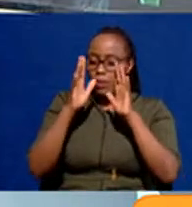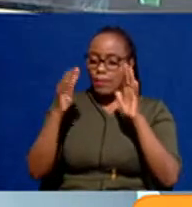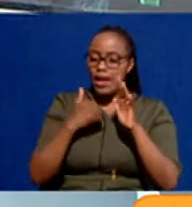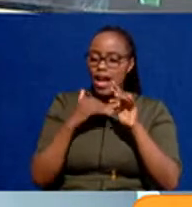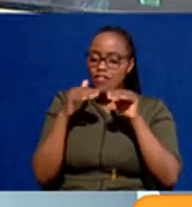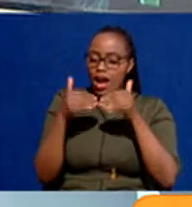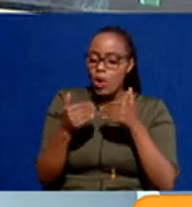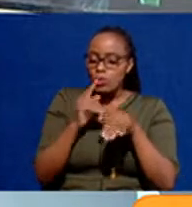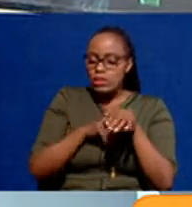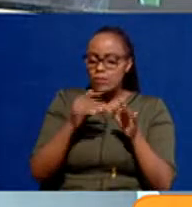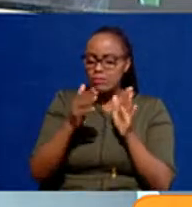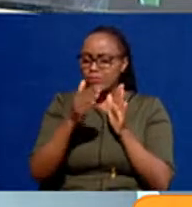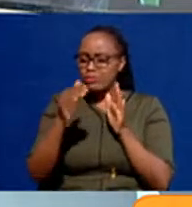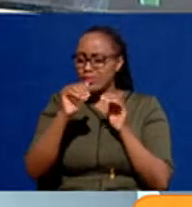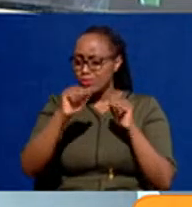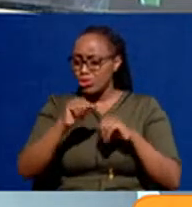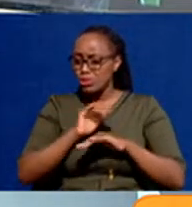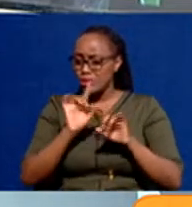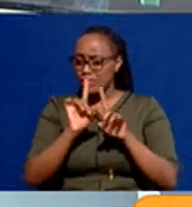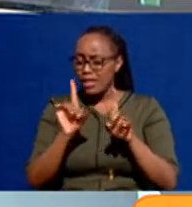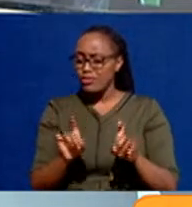that at a time like this.